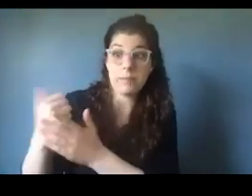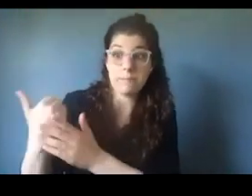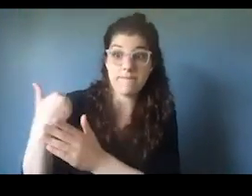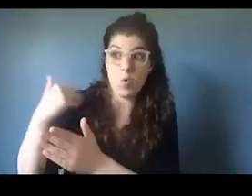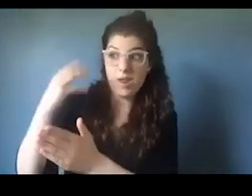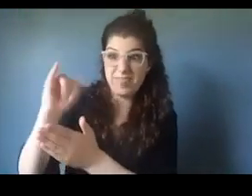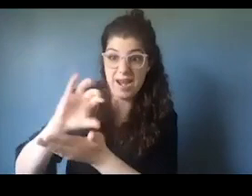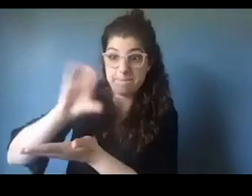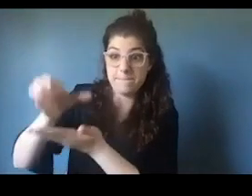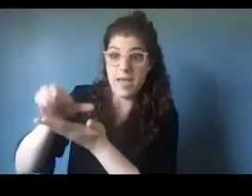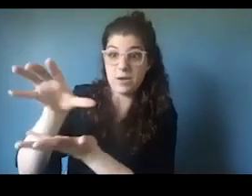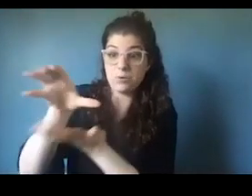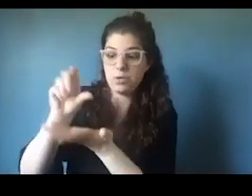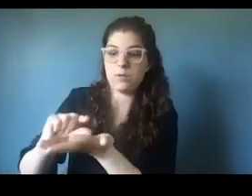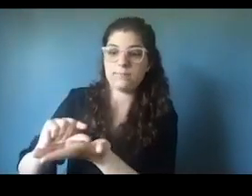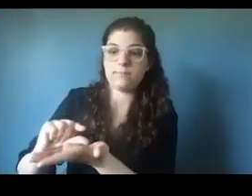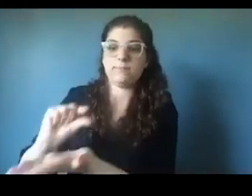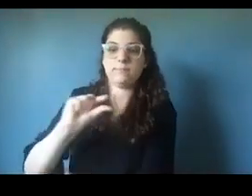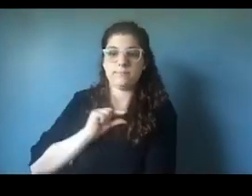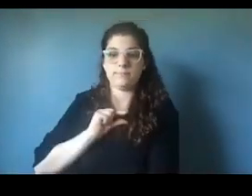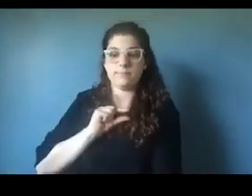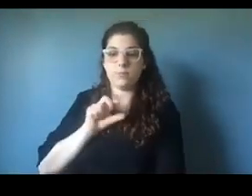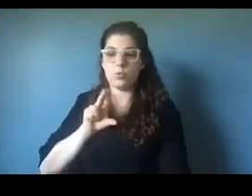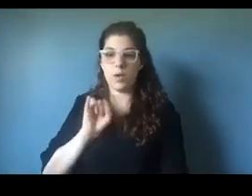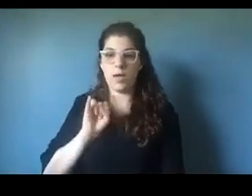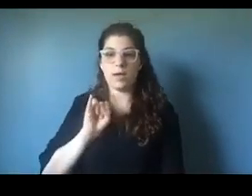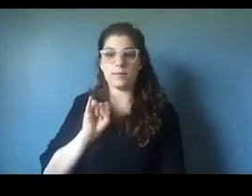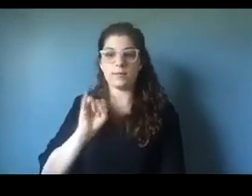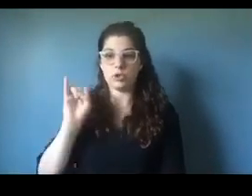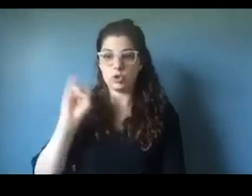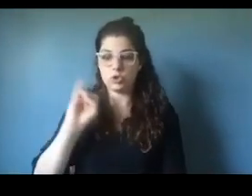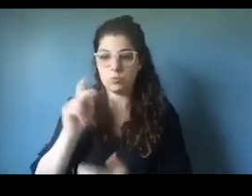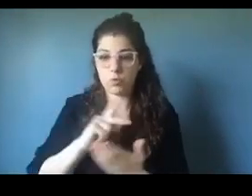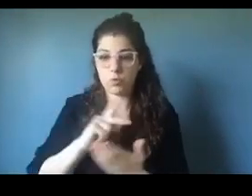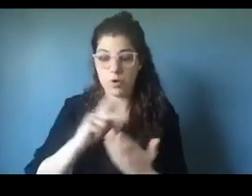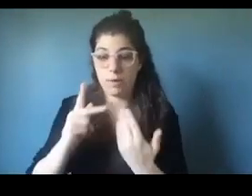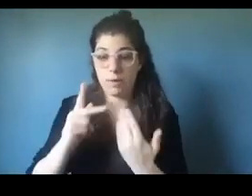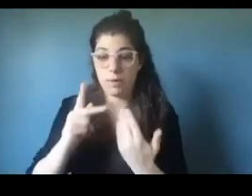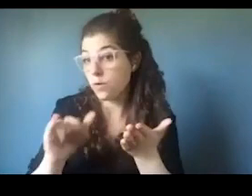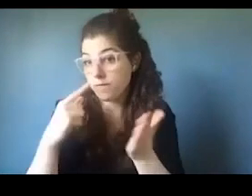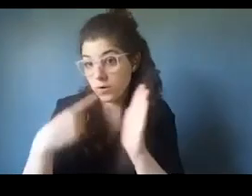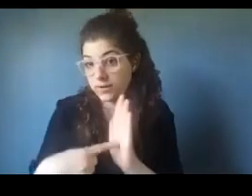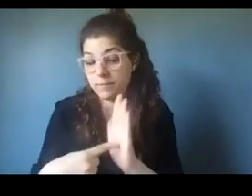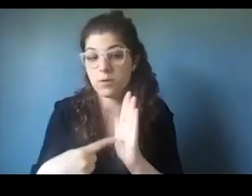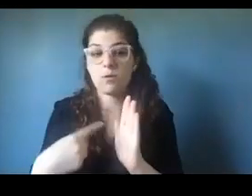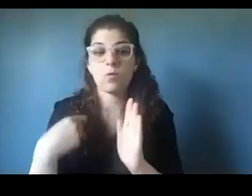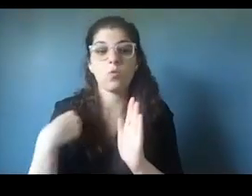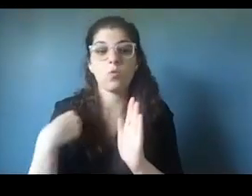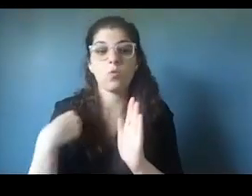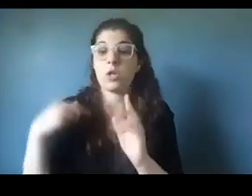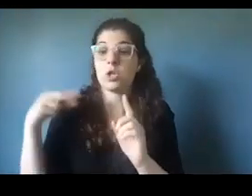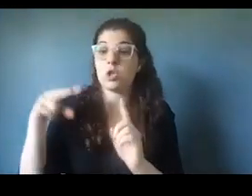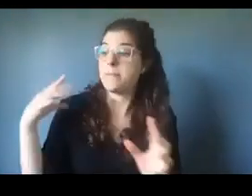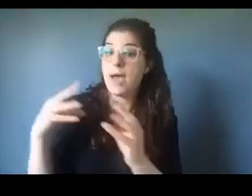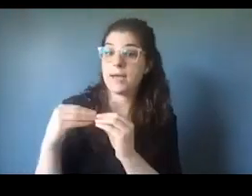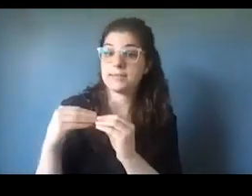are reimbursed to you through the unemployment insurance system. In New York, the way it works is we look at the past of